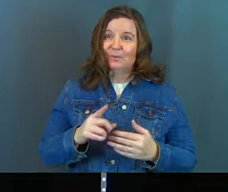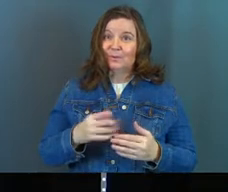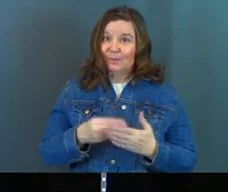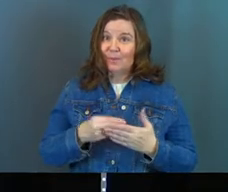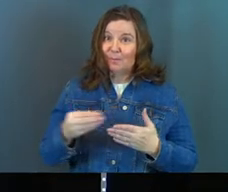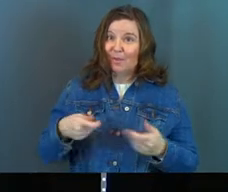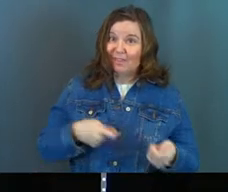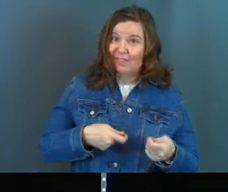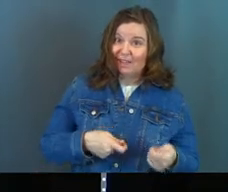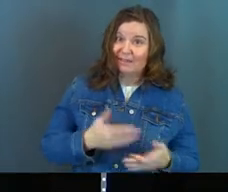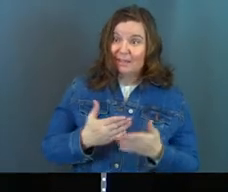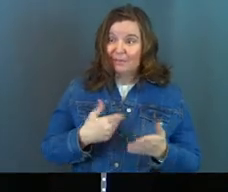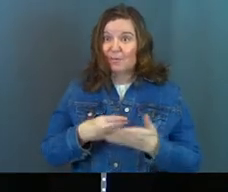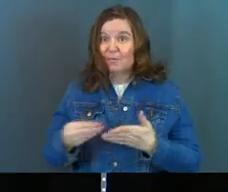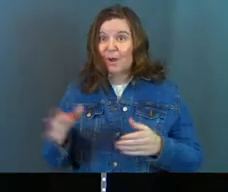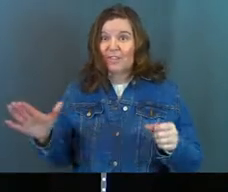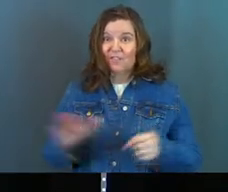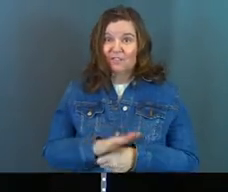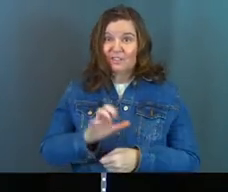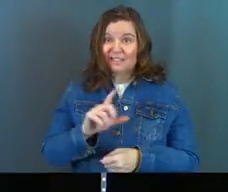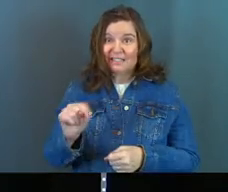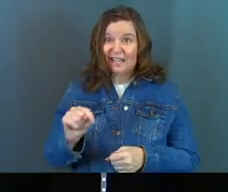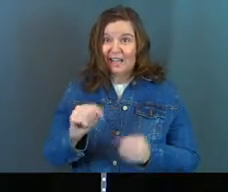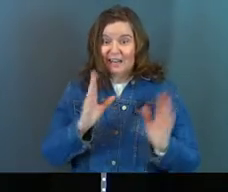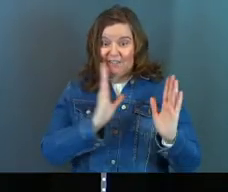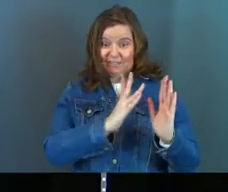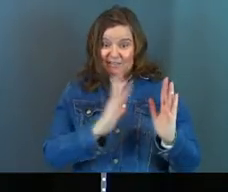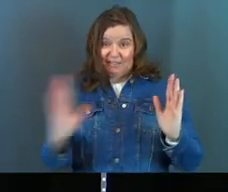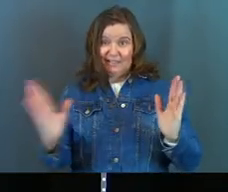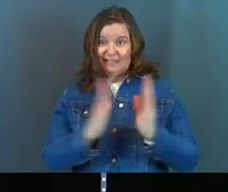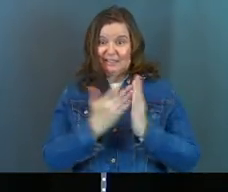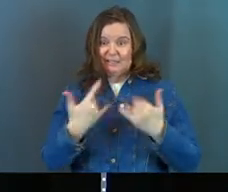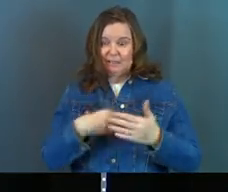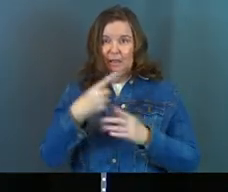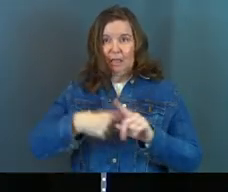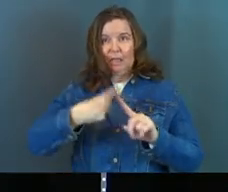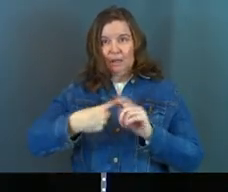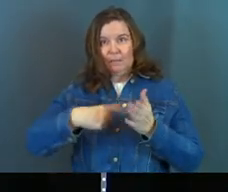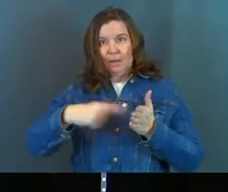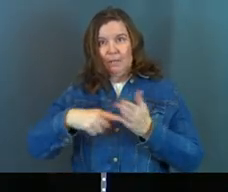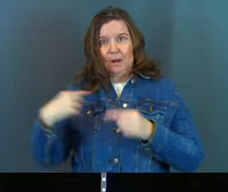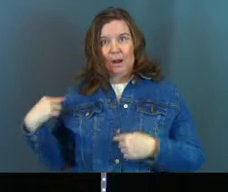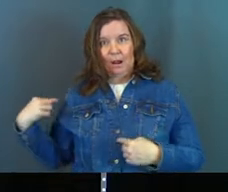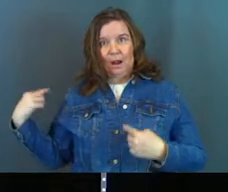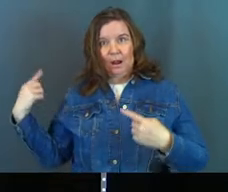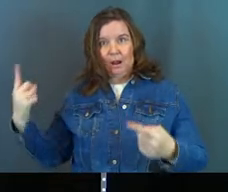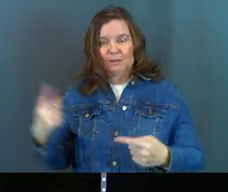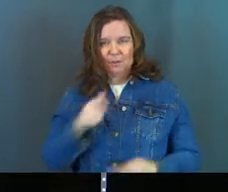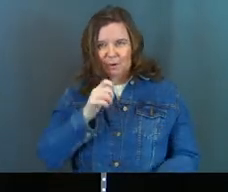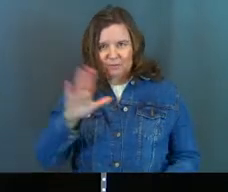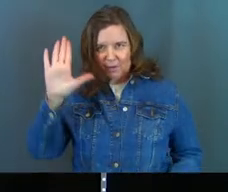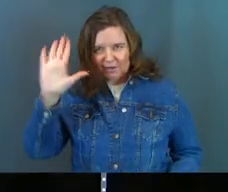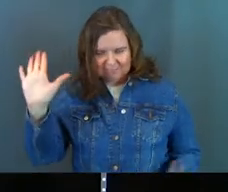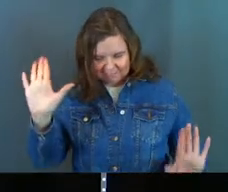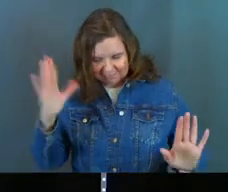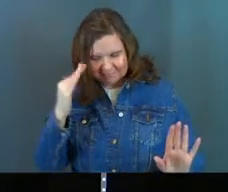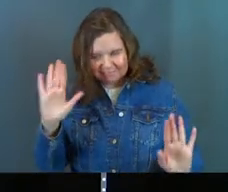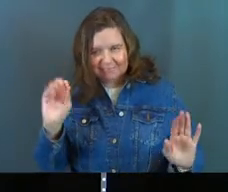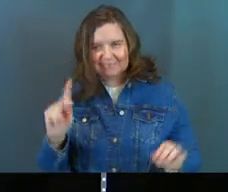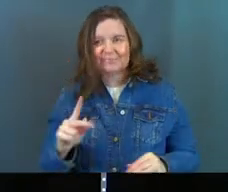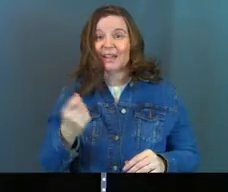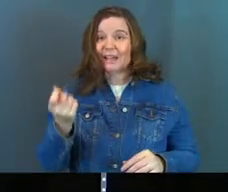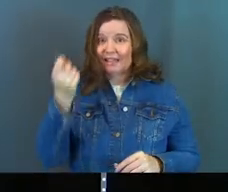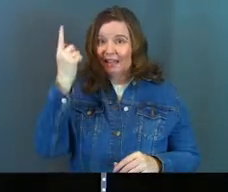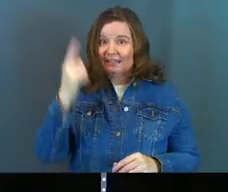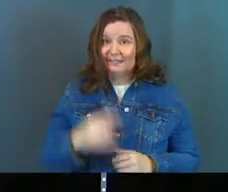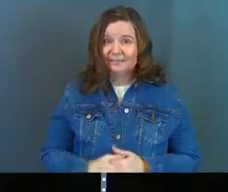Some of you guys bought the vacuum. Some of you bought the full set of encyclopedias and you're still making monthly payments today. You don't have to raise your hand, it's okay.